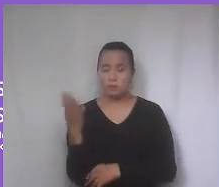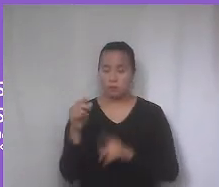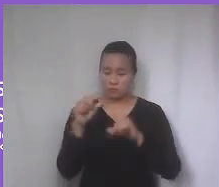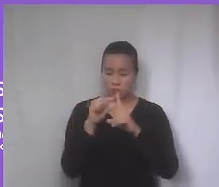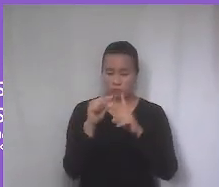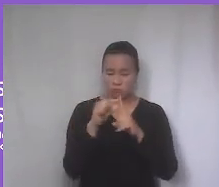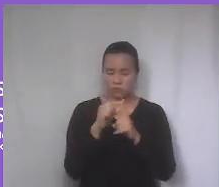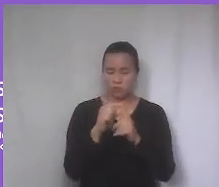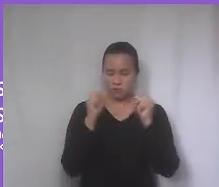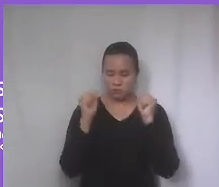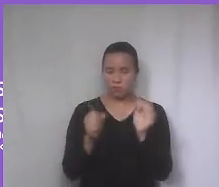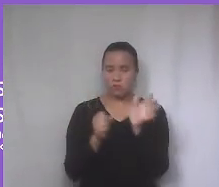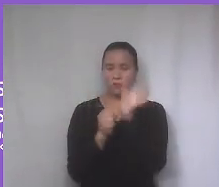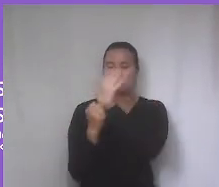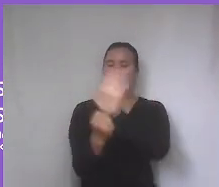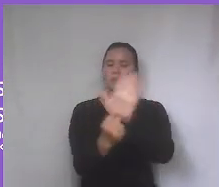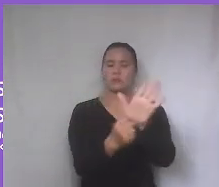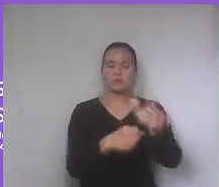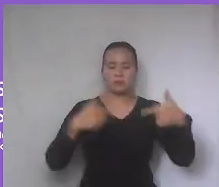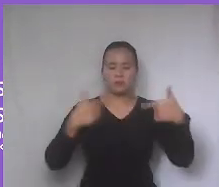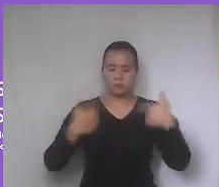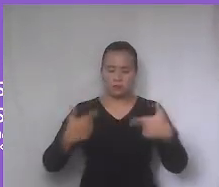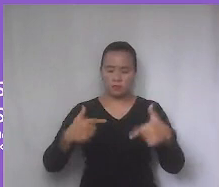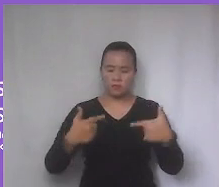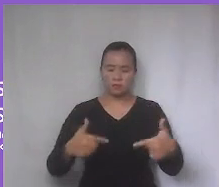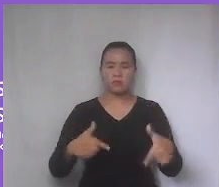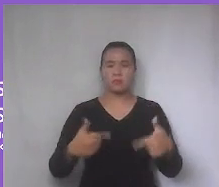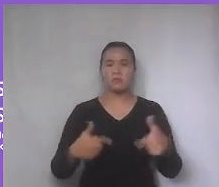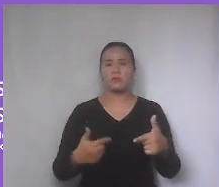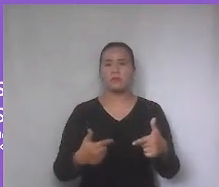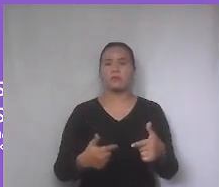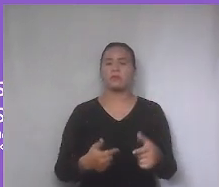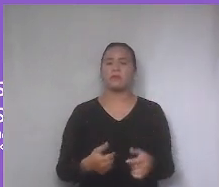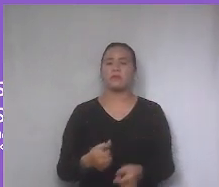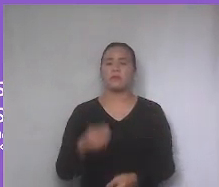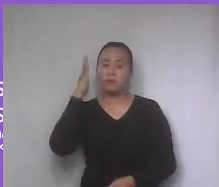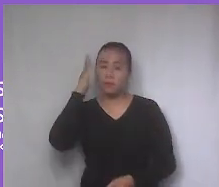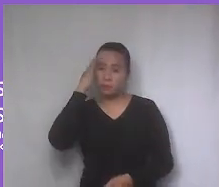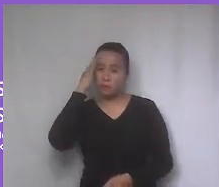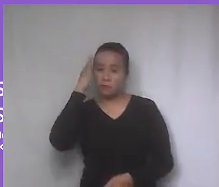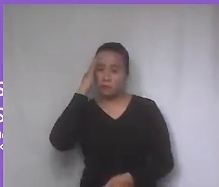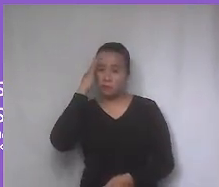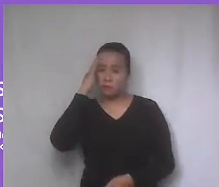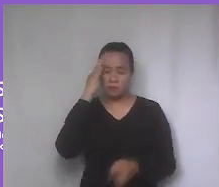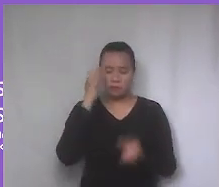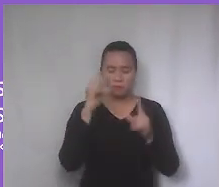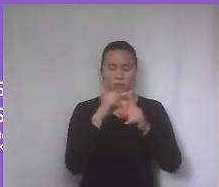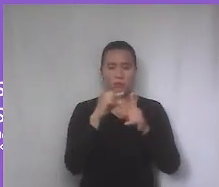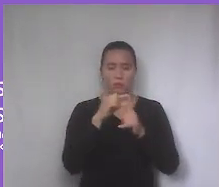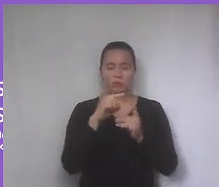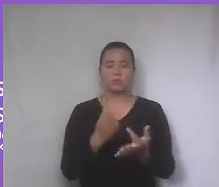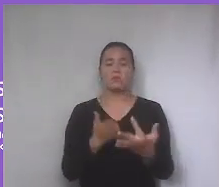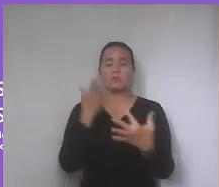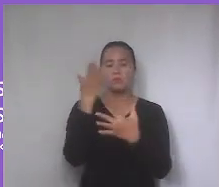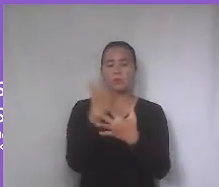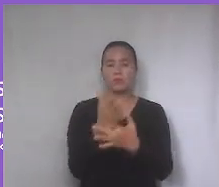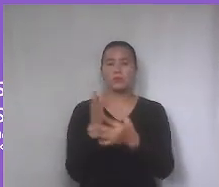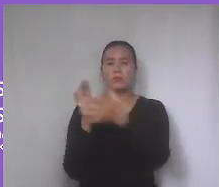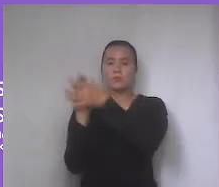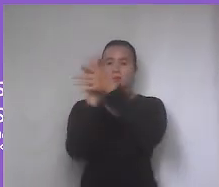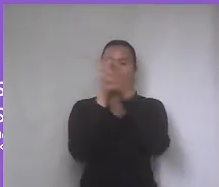game format and help children identify syllables by clapping or counting